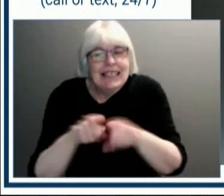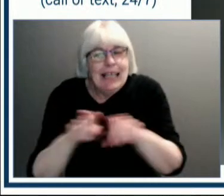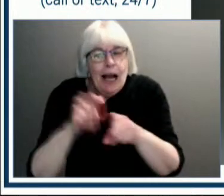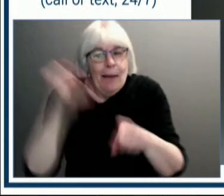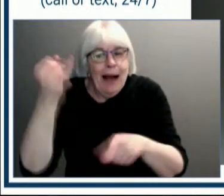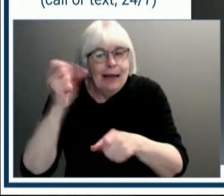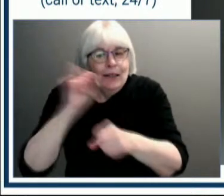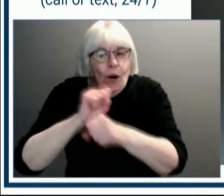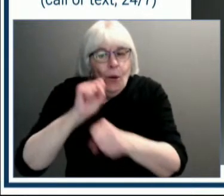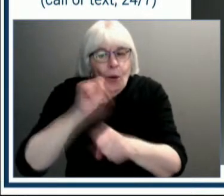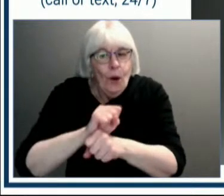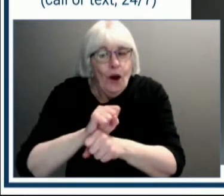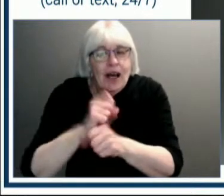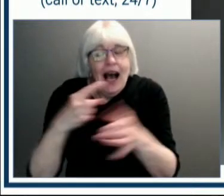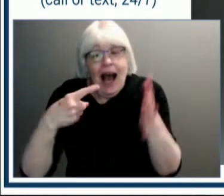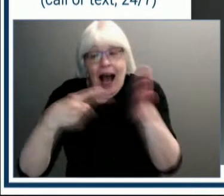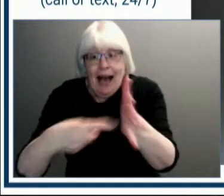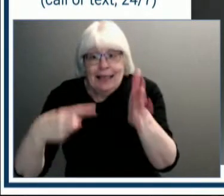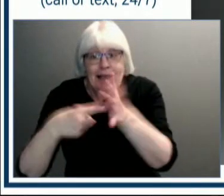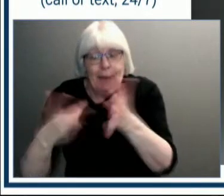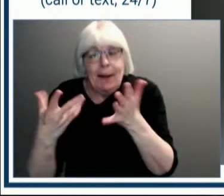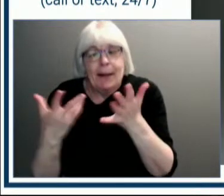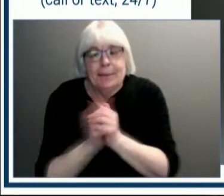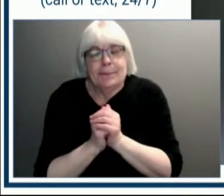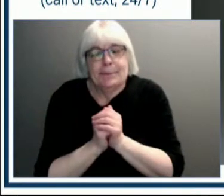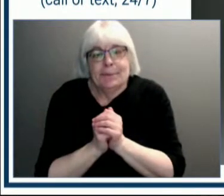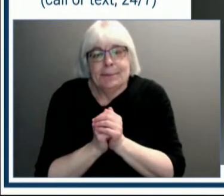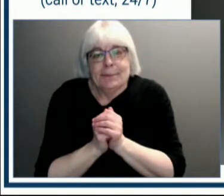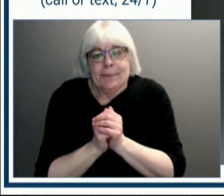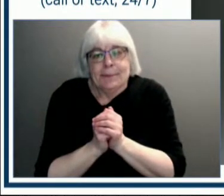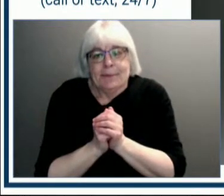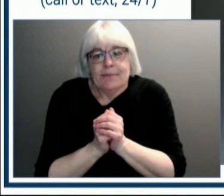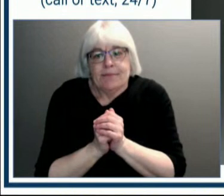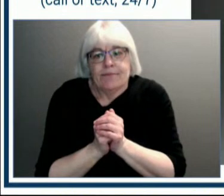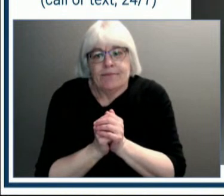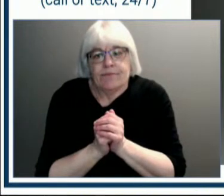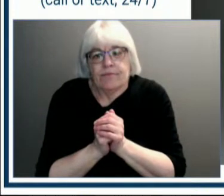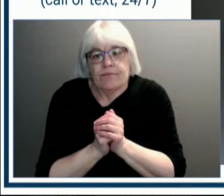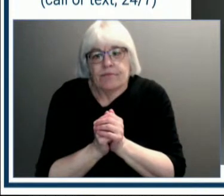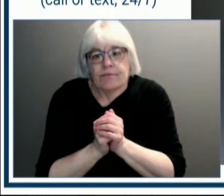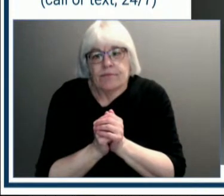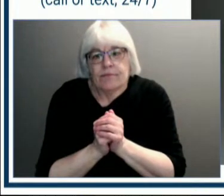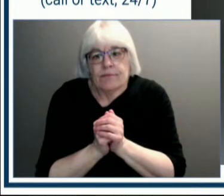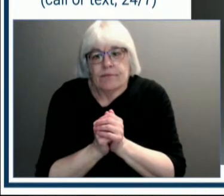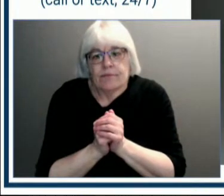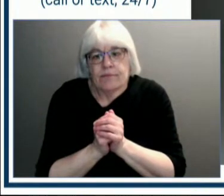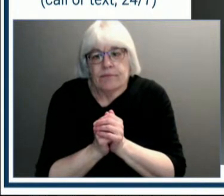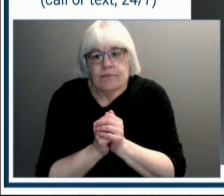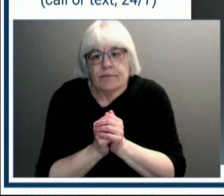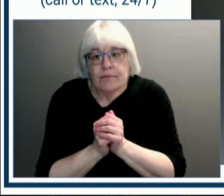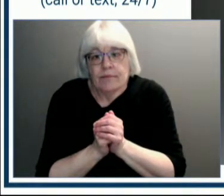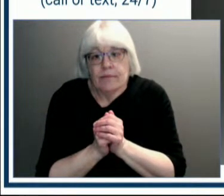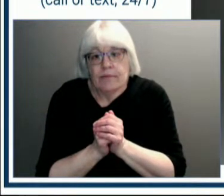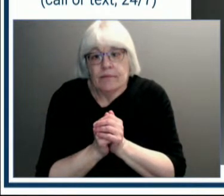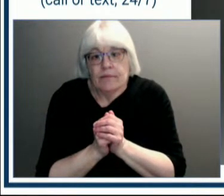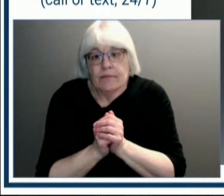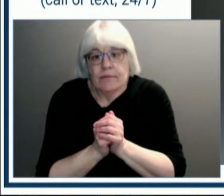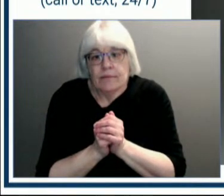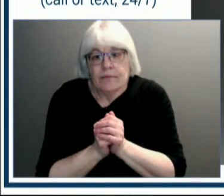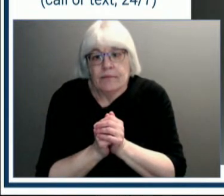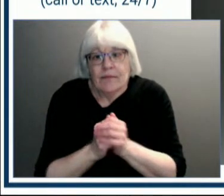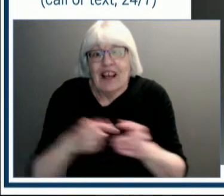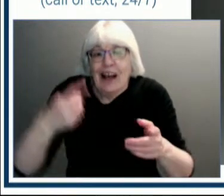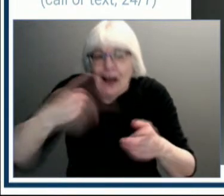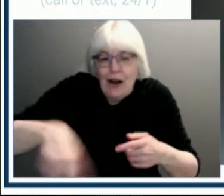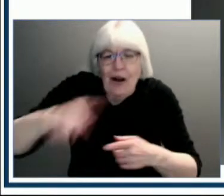some changes to alleviate some of this pressure that is happening in sectors across the province.